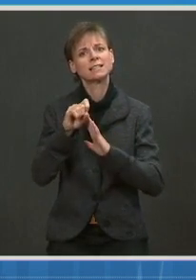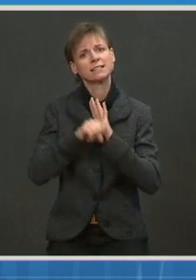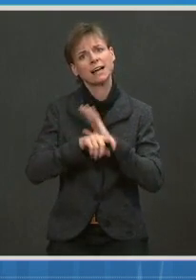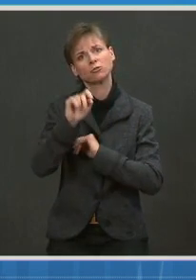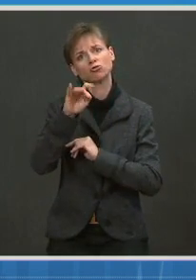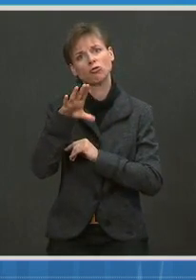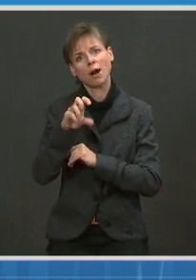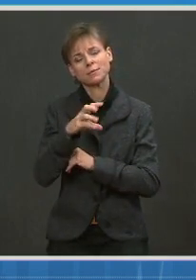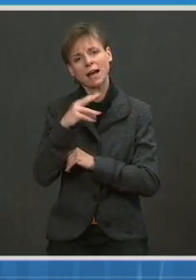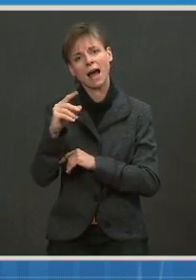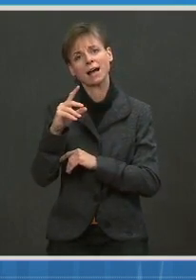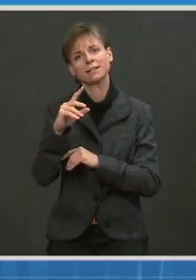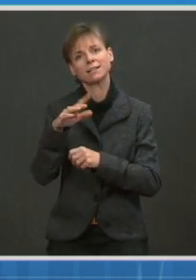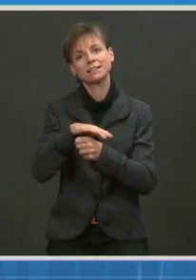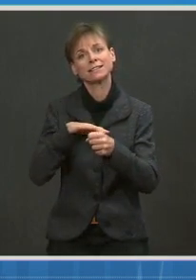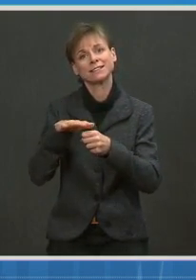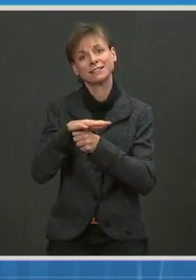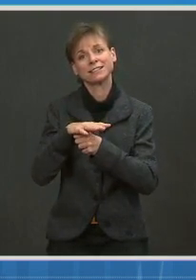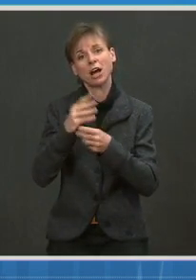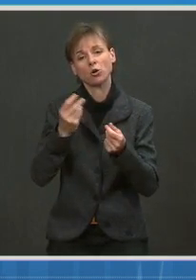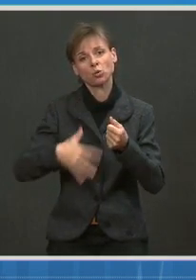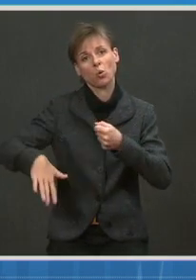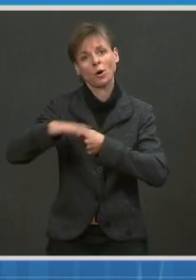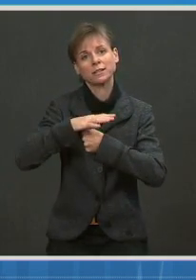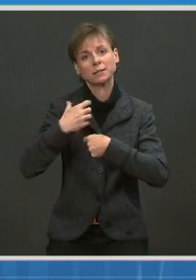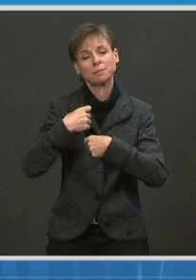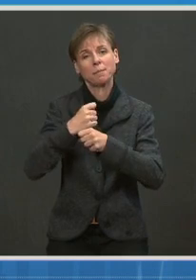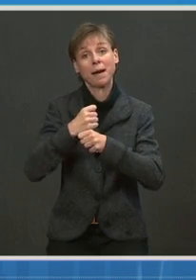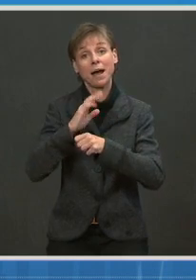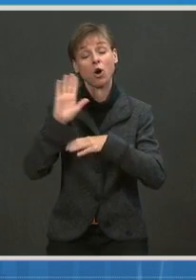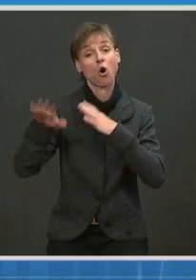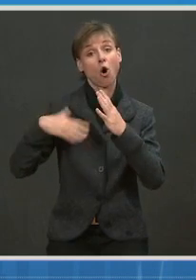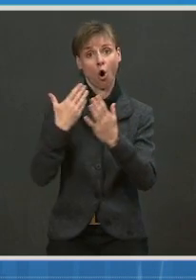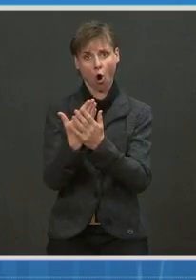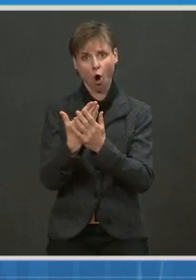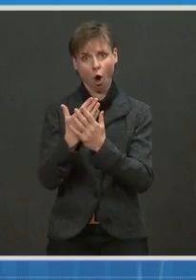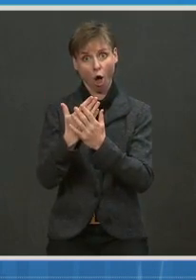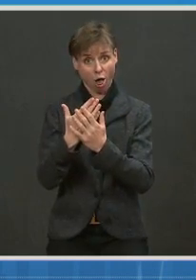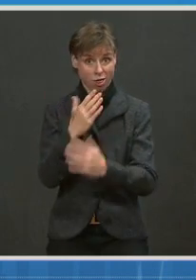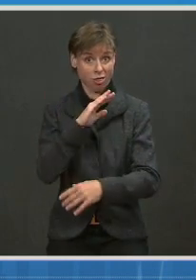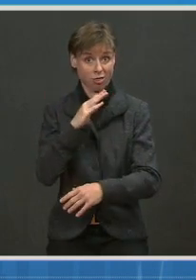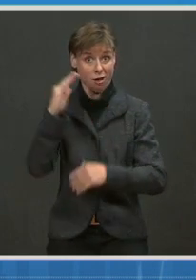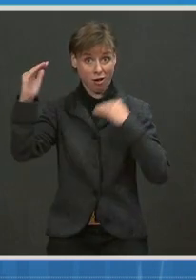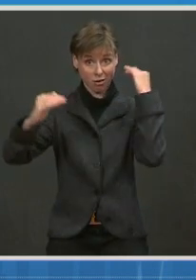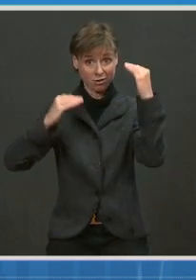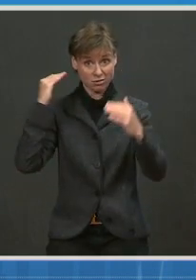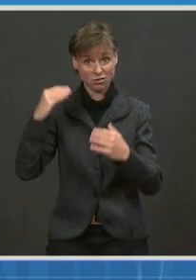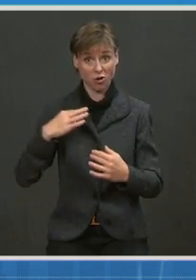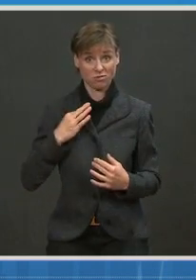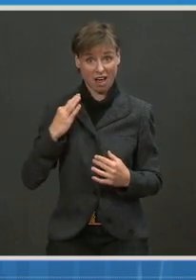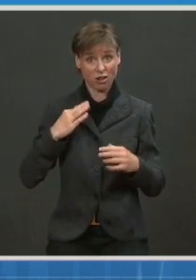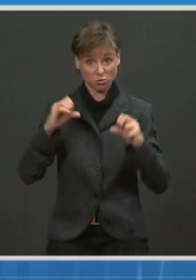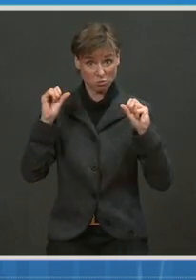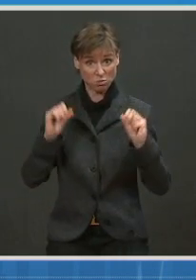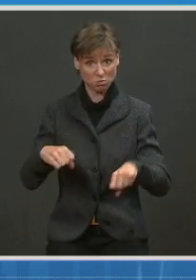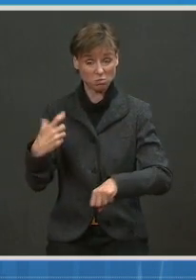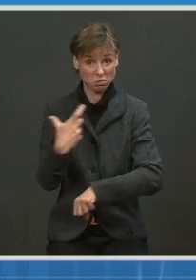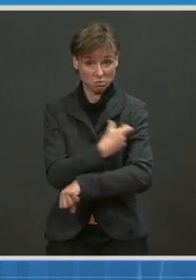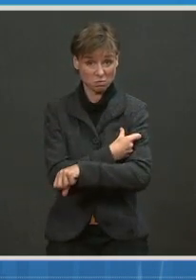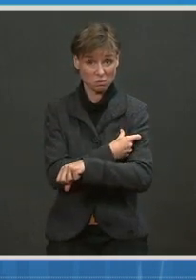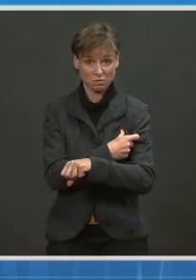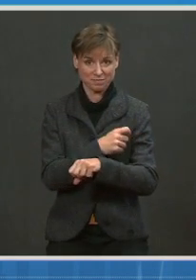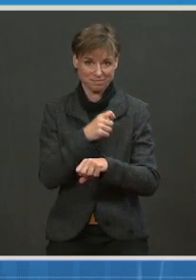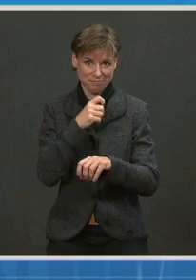make all adults eligible for COVID vaccines no later than May 1st. Even as we take steps to expand eligibility